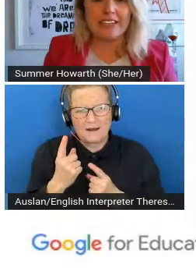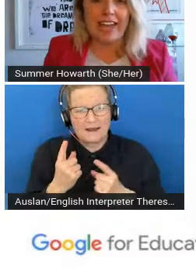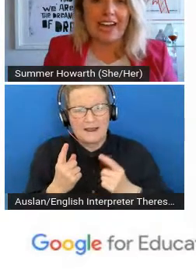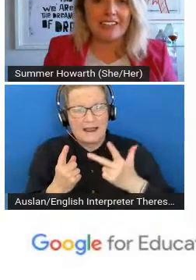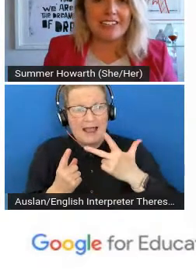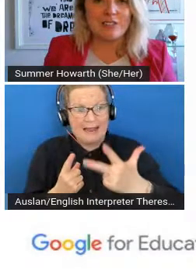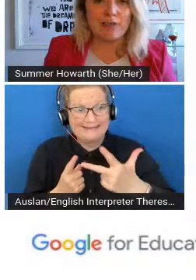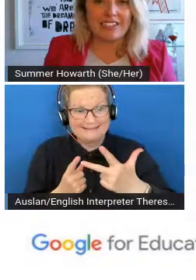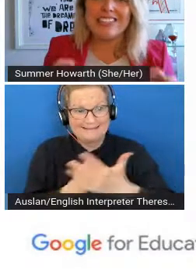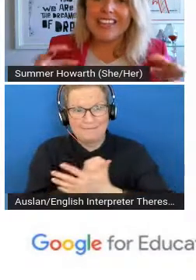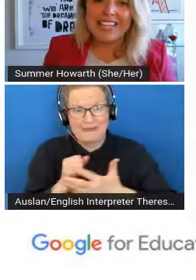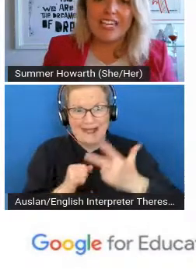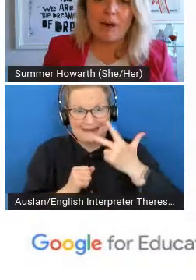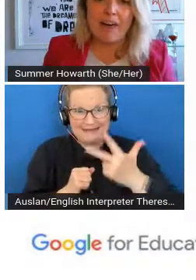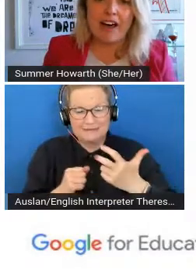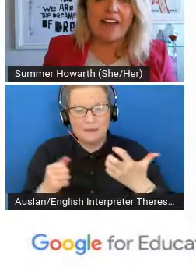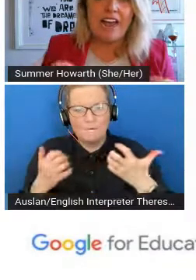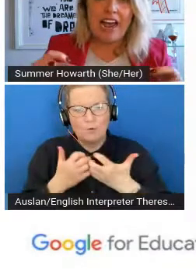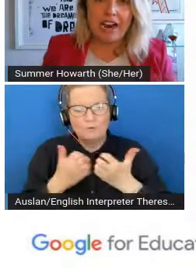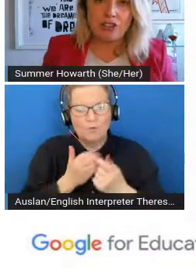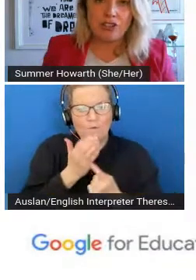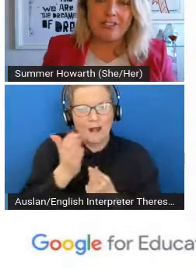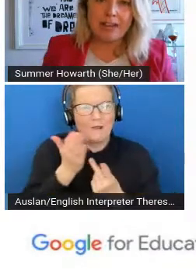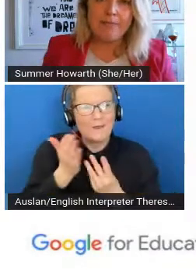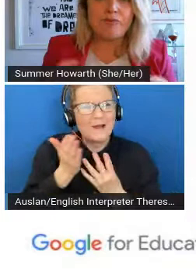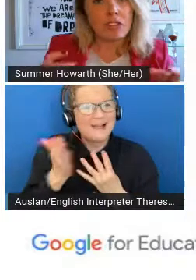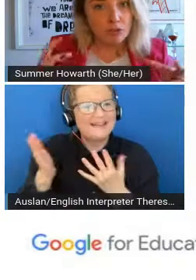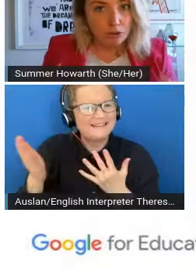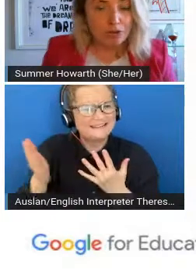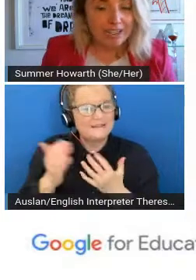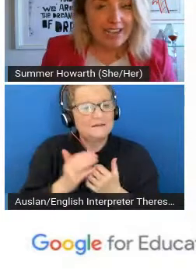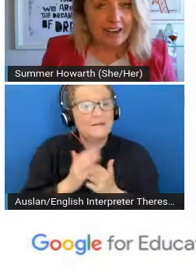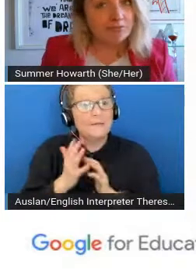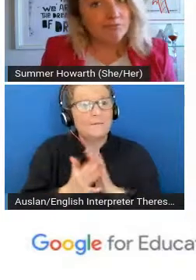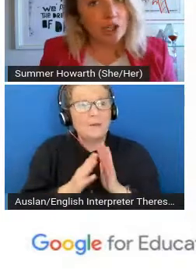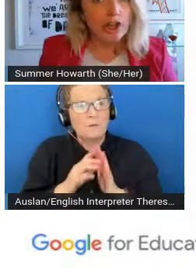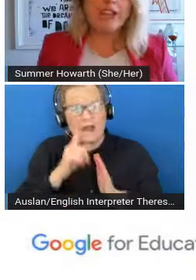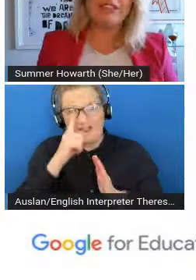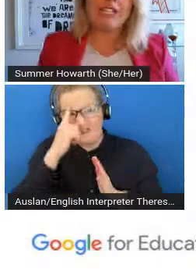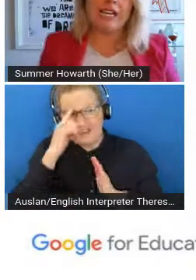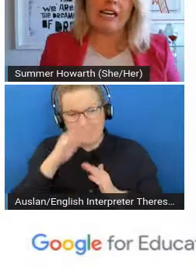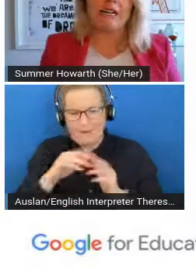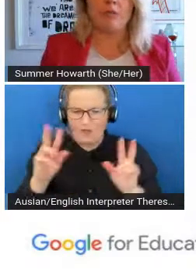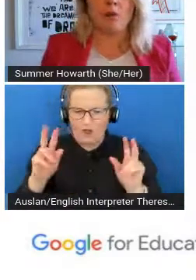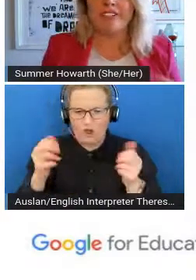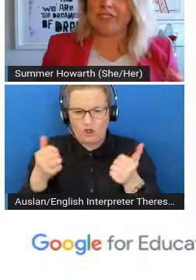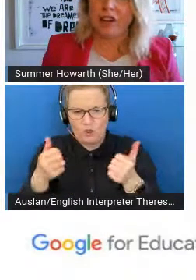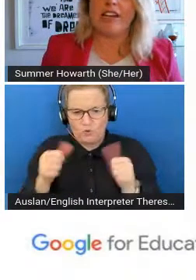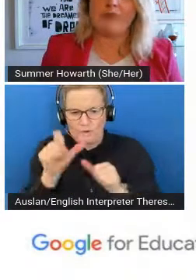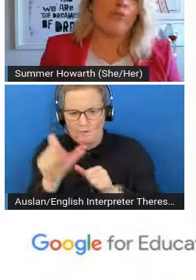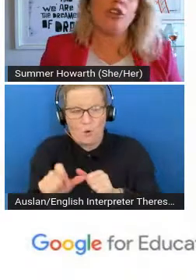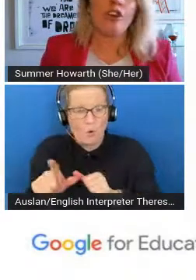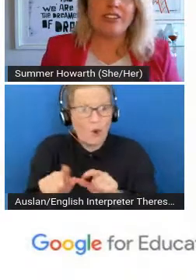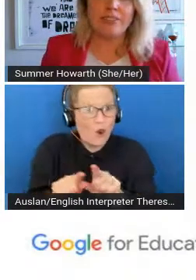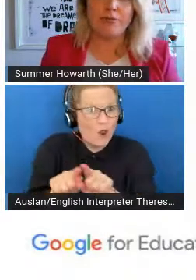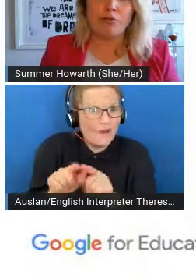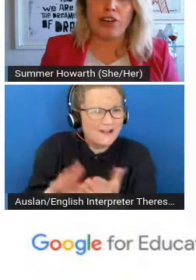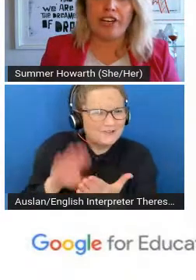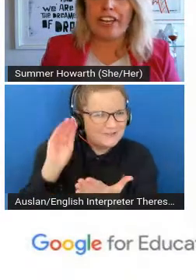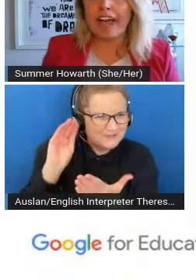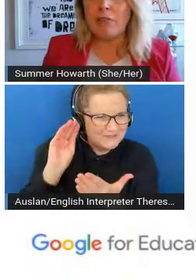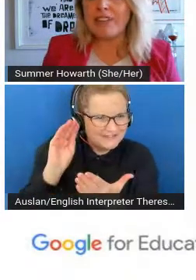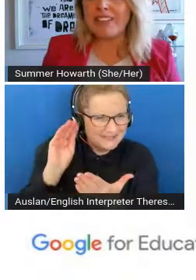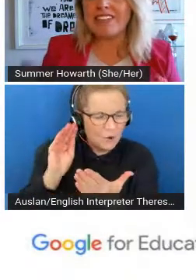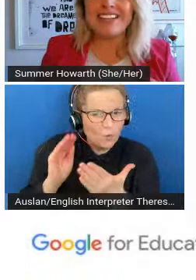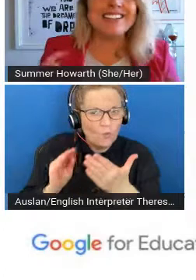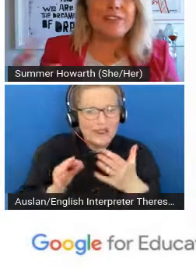really allows is for us to think about our user, who is our learner. We're designing for learners and for